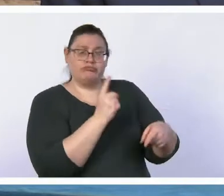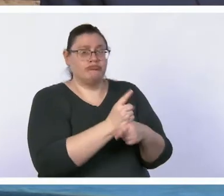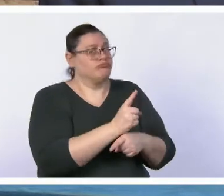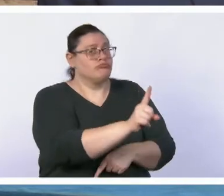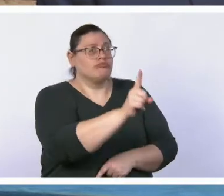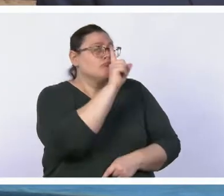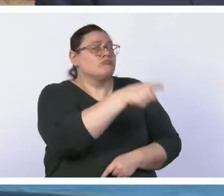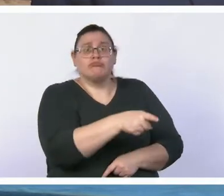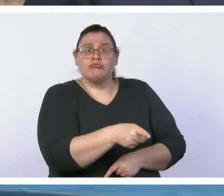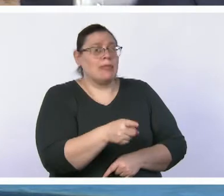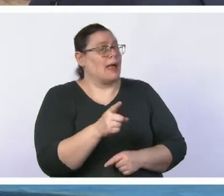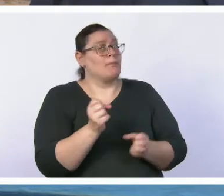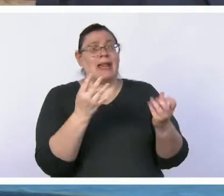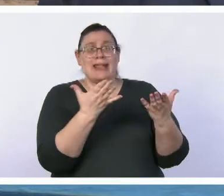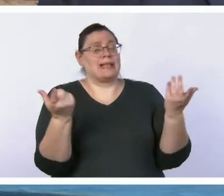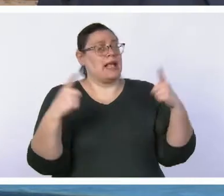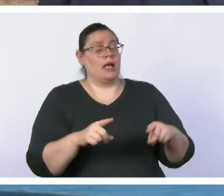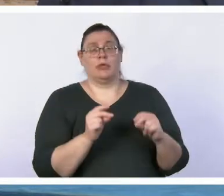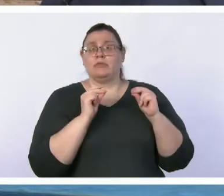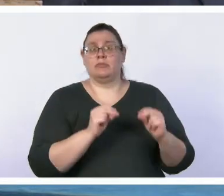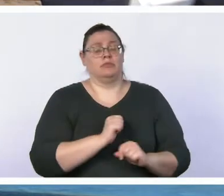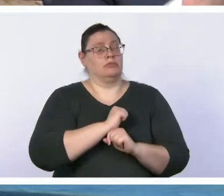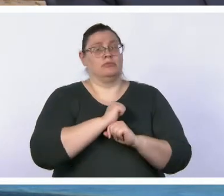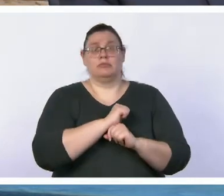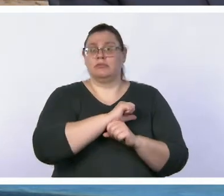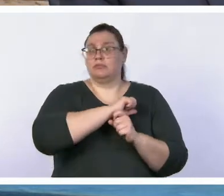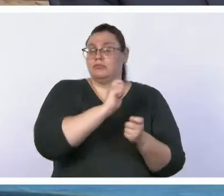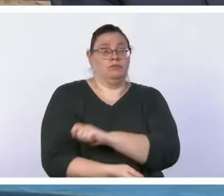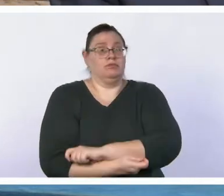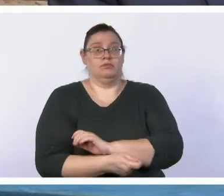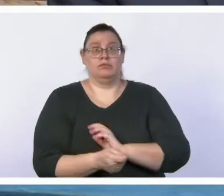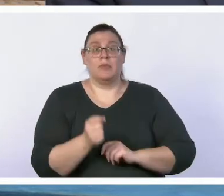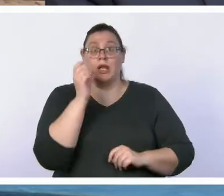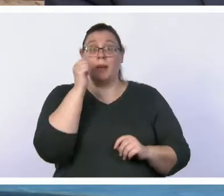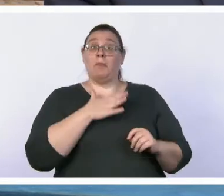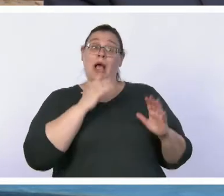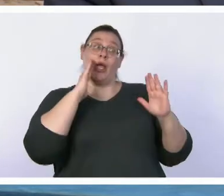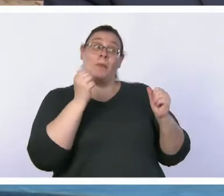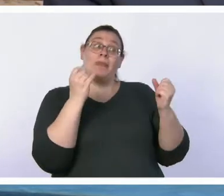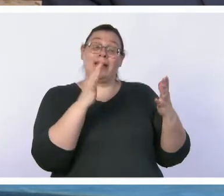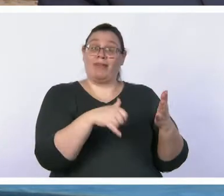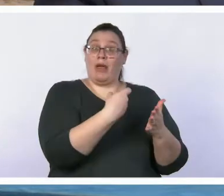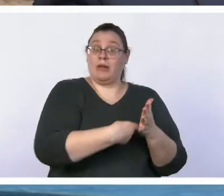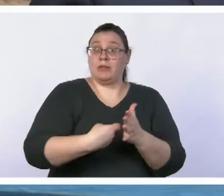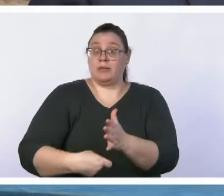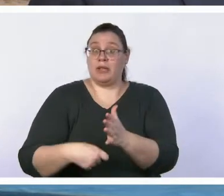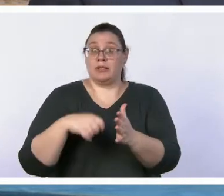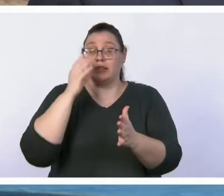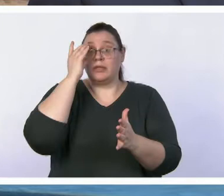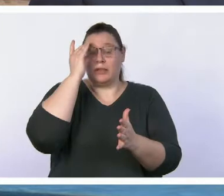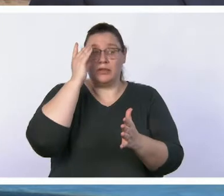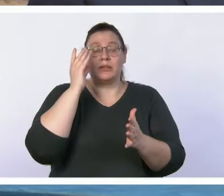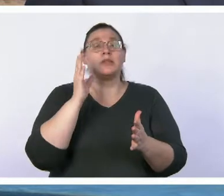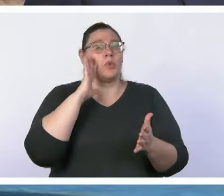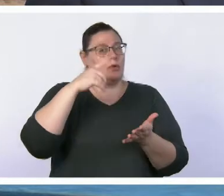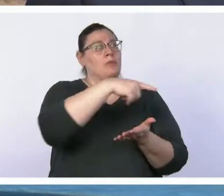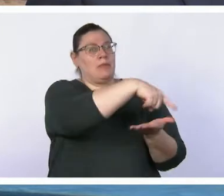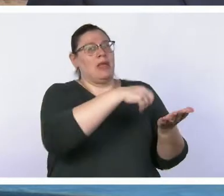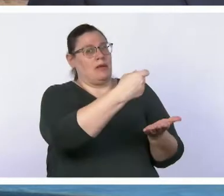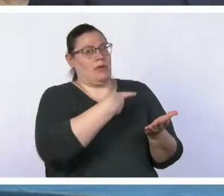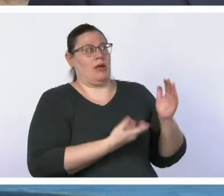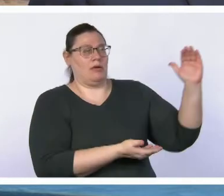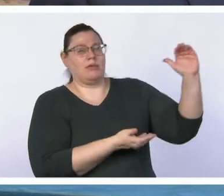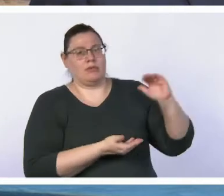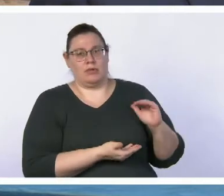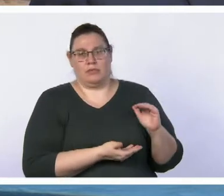Right. And so it's my hope that many of those expenses will be reimbursed